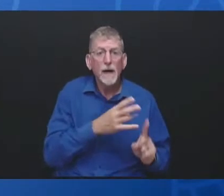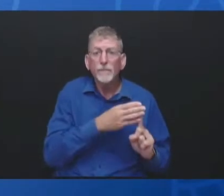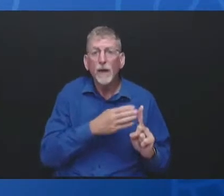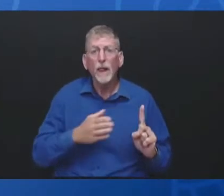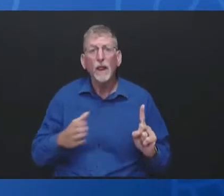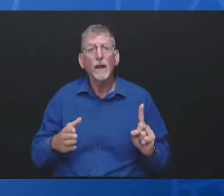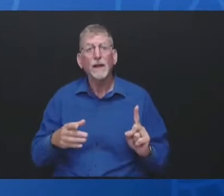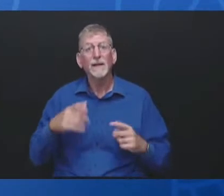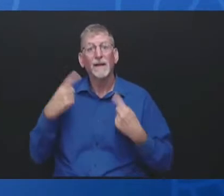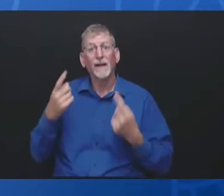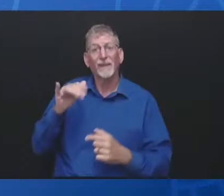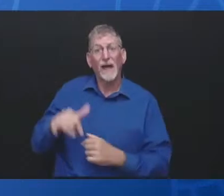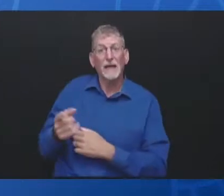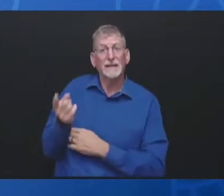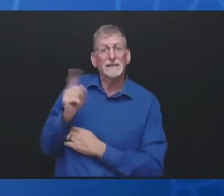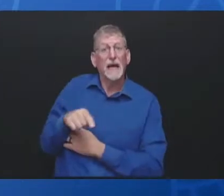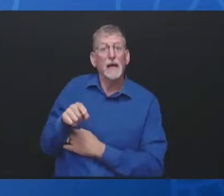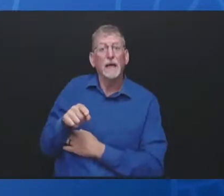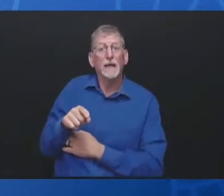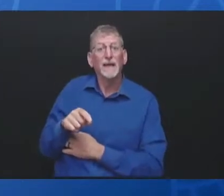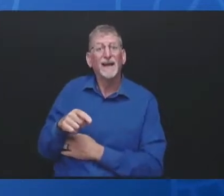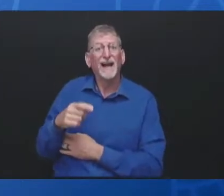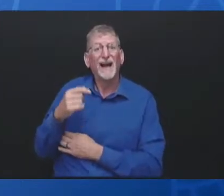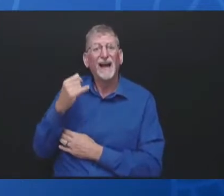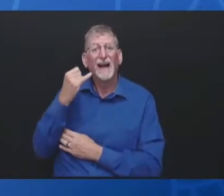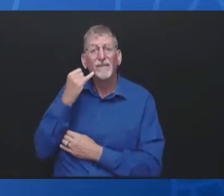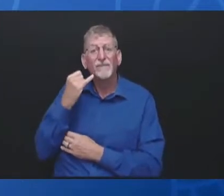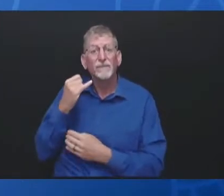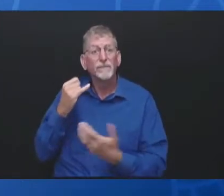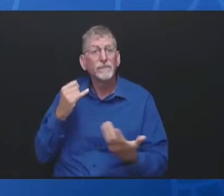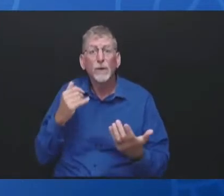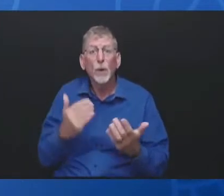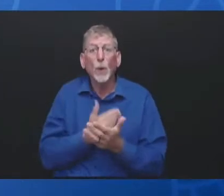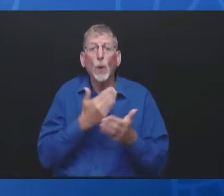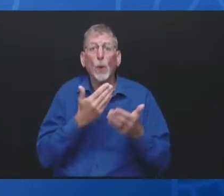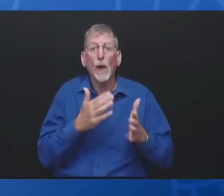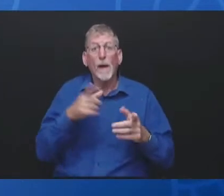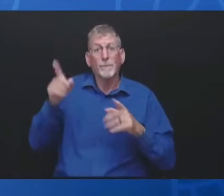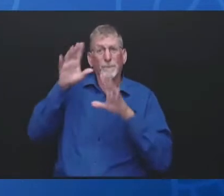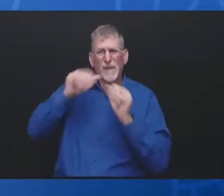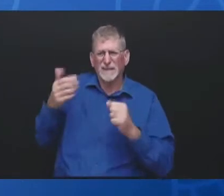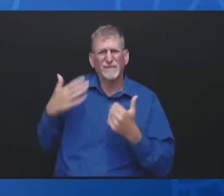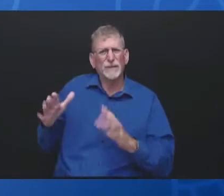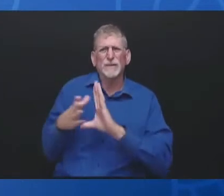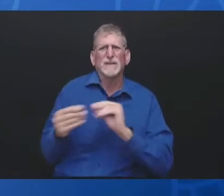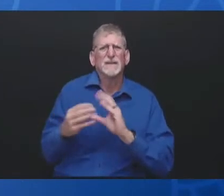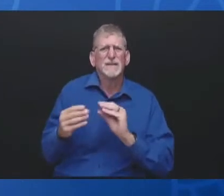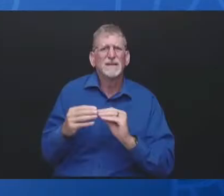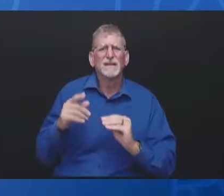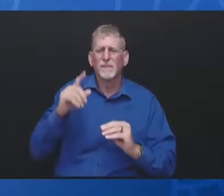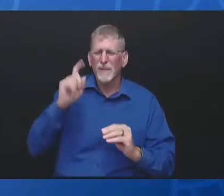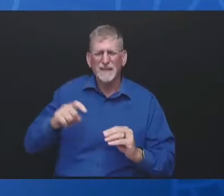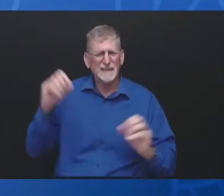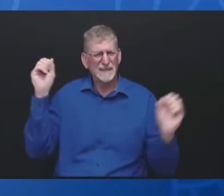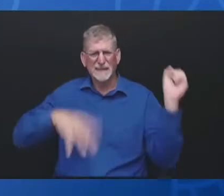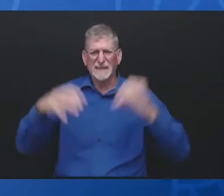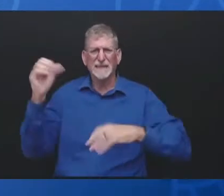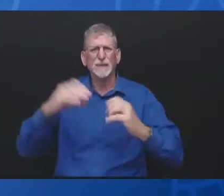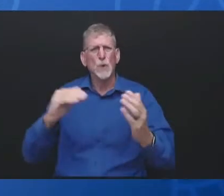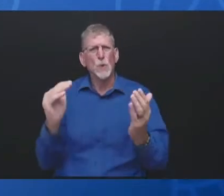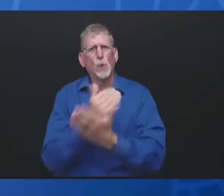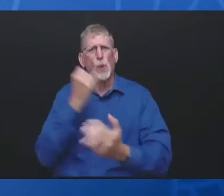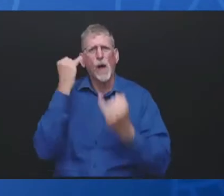fact that there has to be a new way, the president has stated, we have to have new ideas to make a difference so this stops and doesn't go from